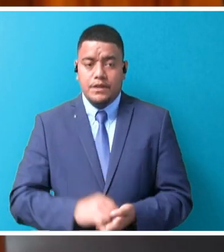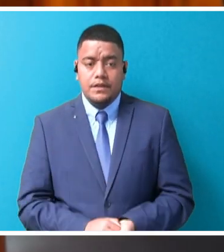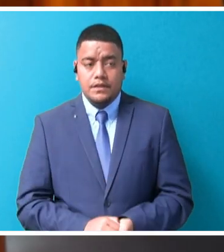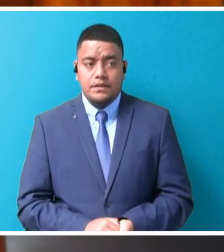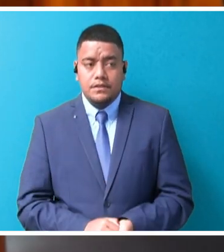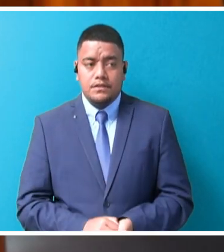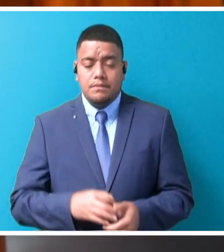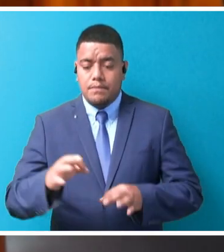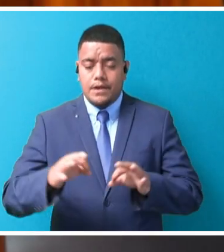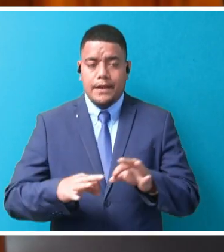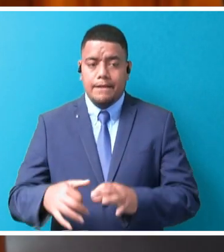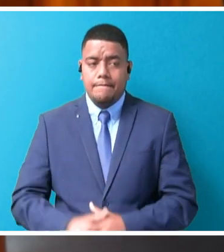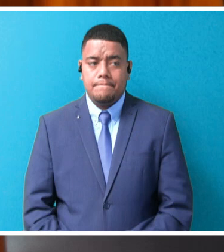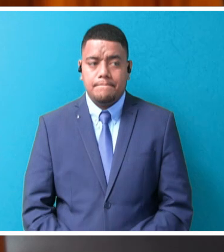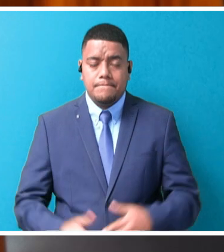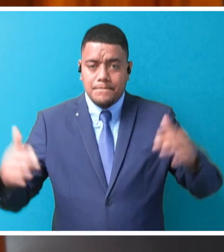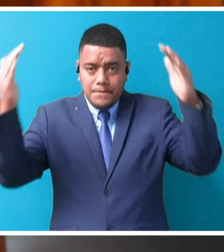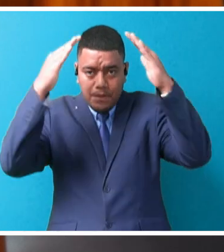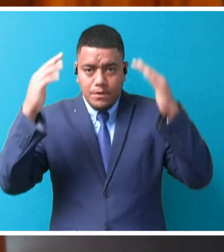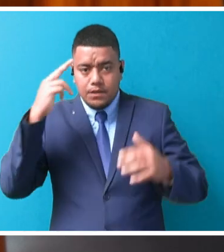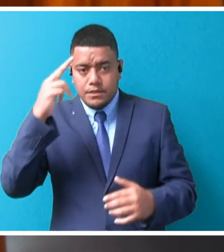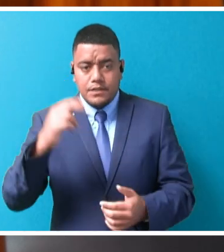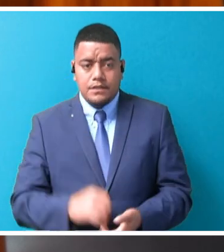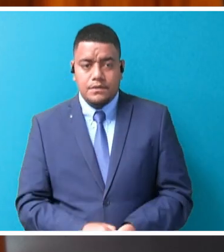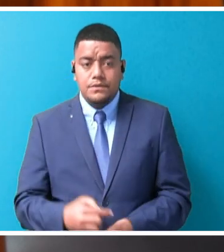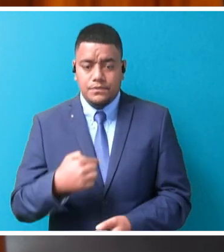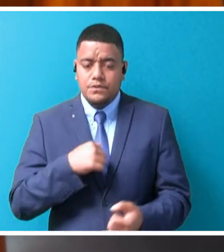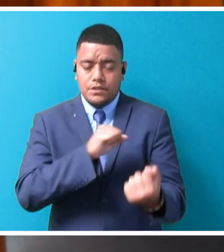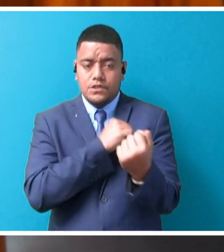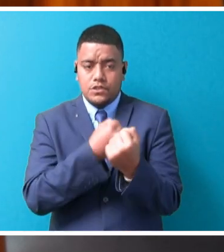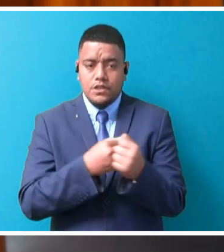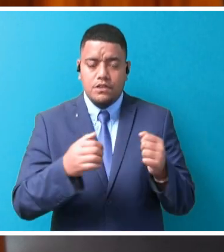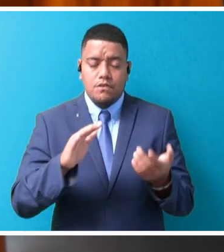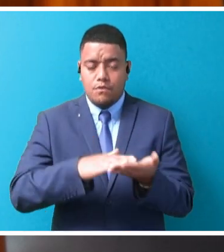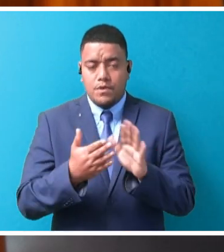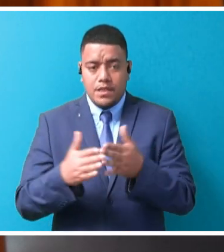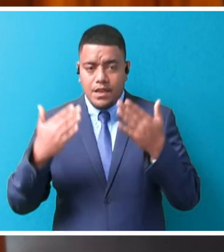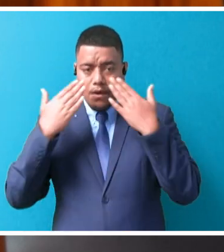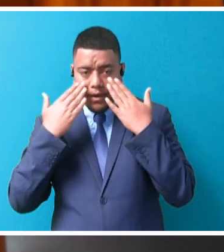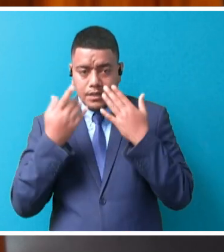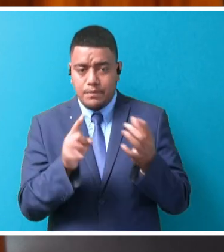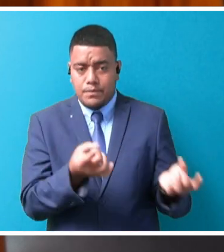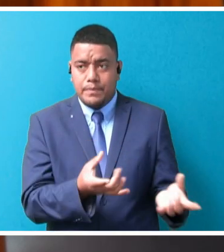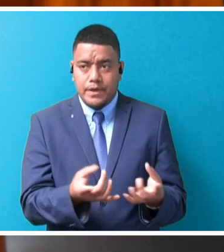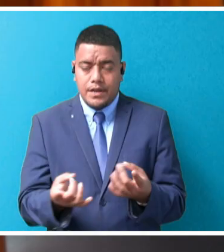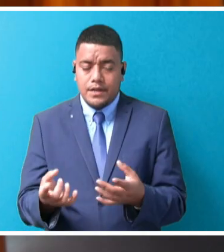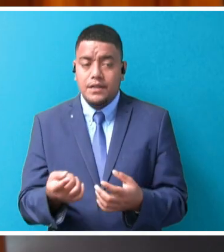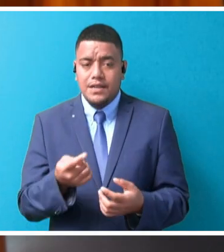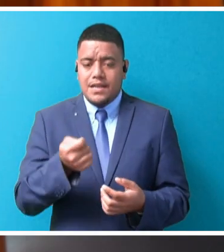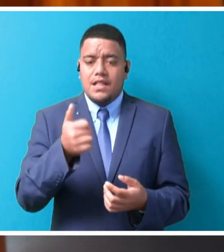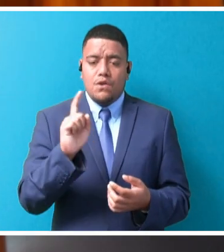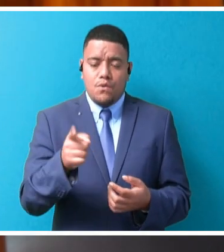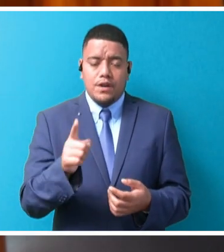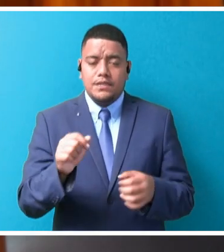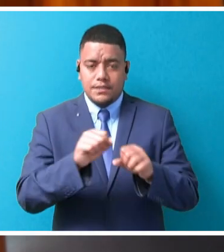development planning. Mr. Speaker, sir, we are strengthening community awareness and preparedness, improving early warning